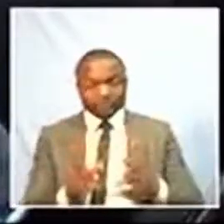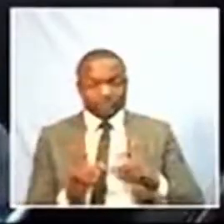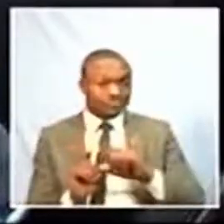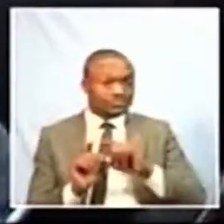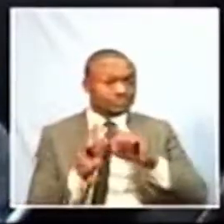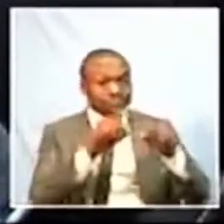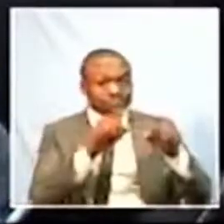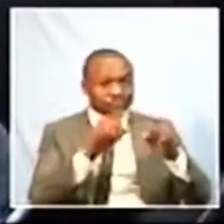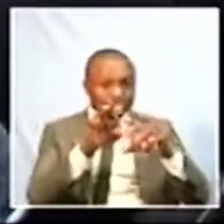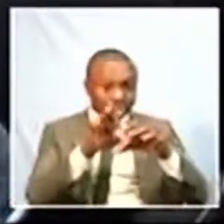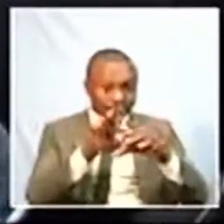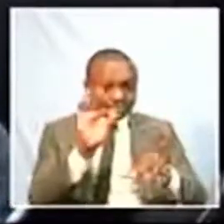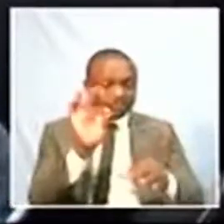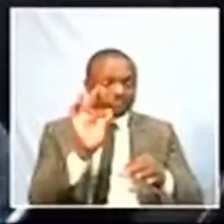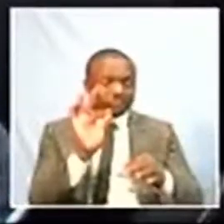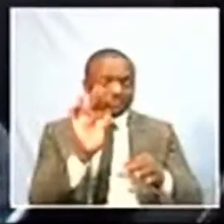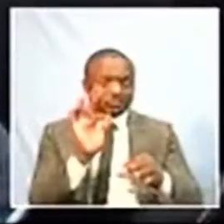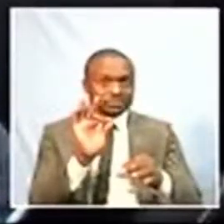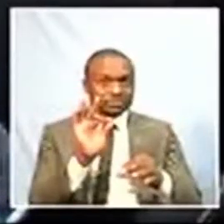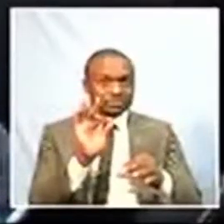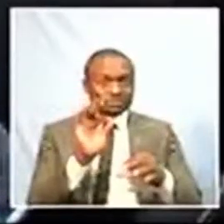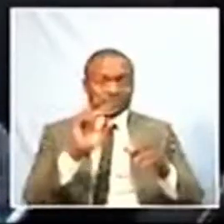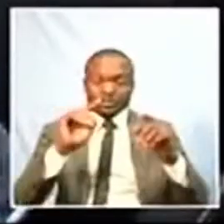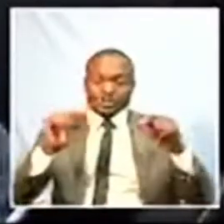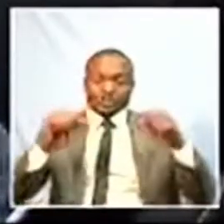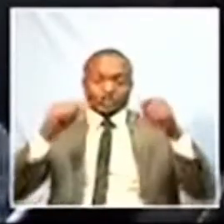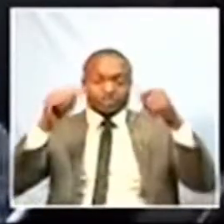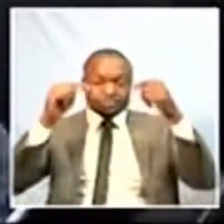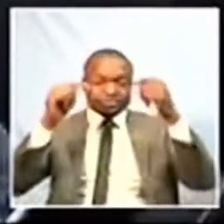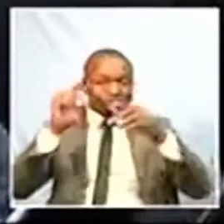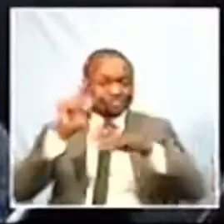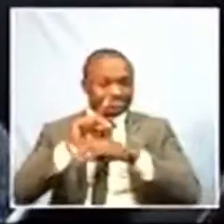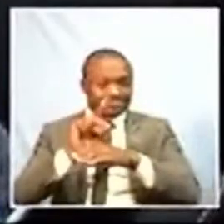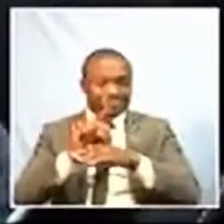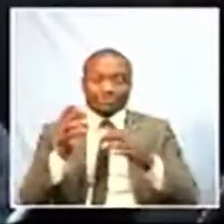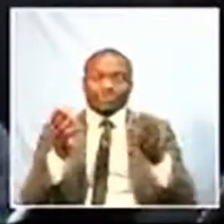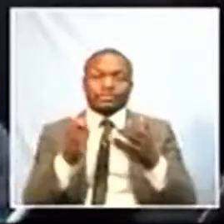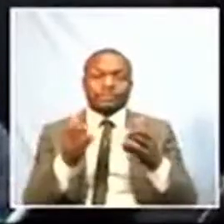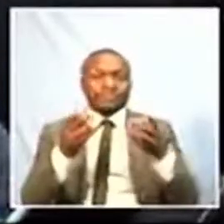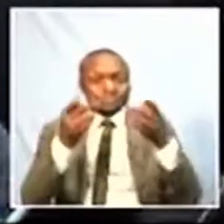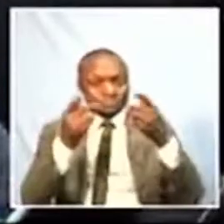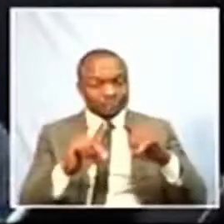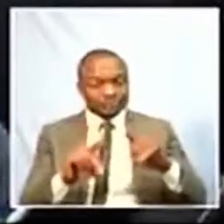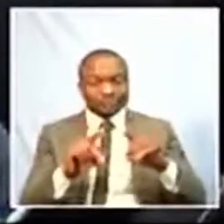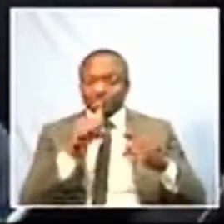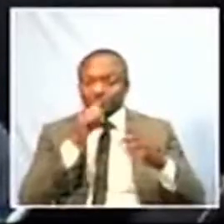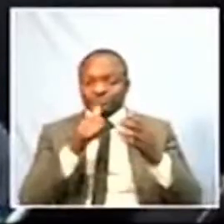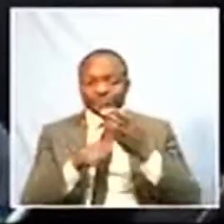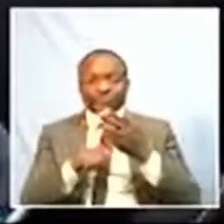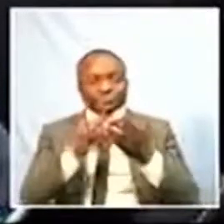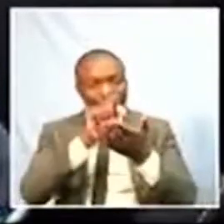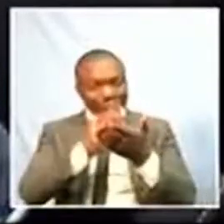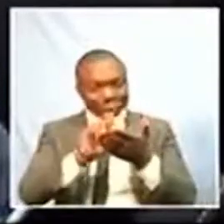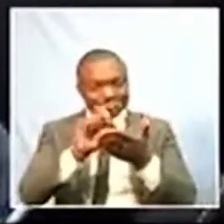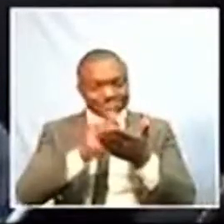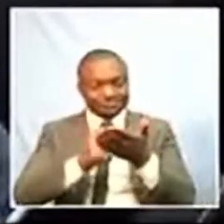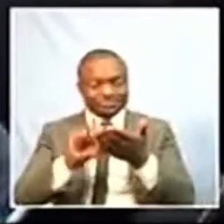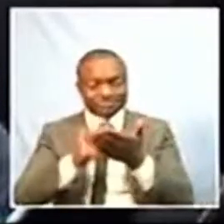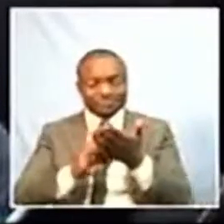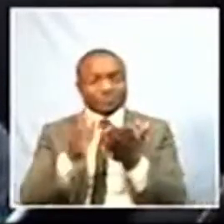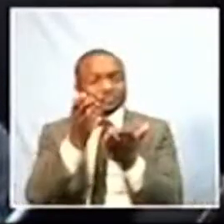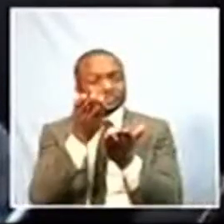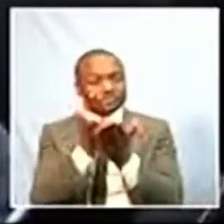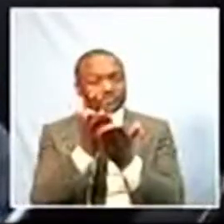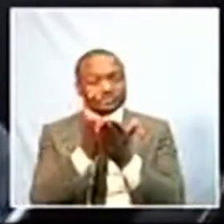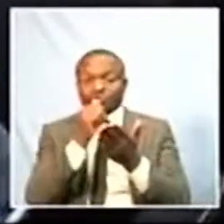find that there is no progress on the project. That is when letters are written and the demanding